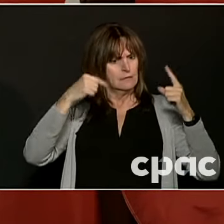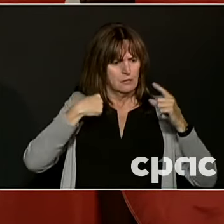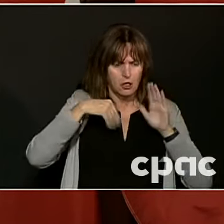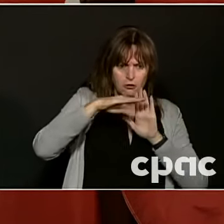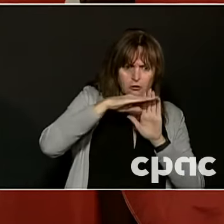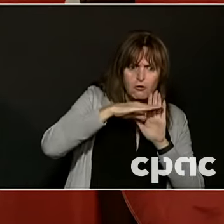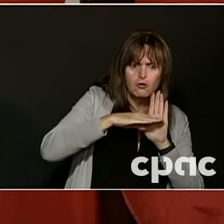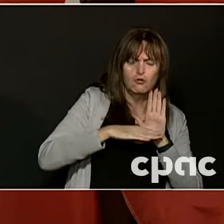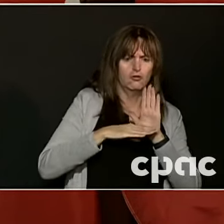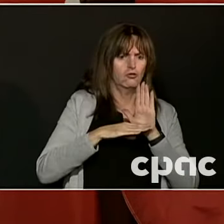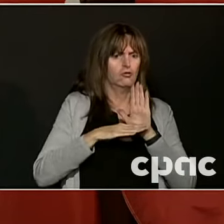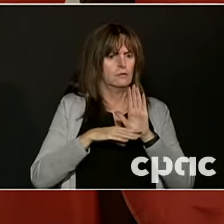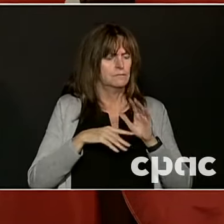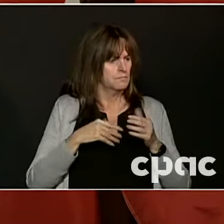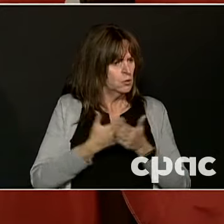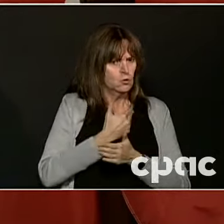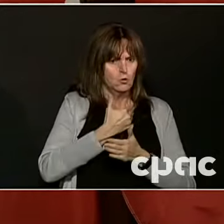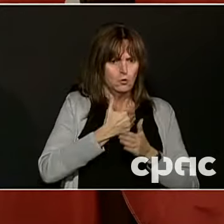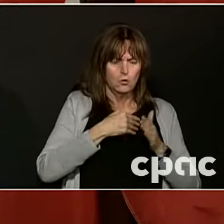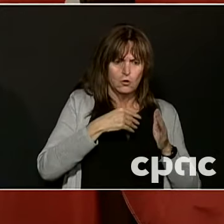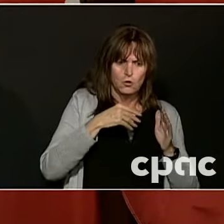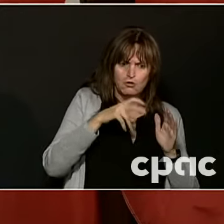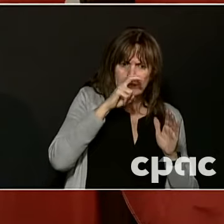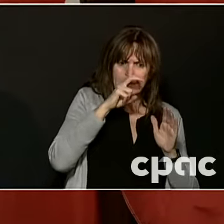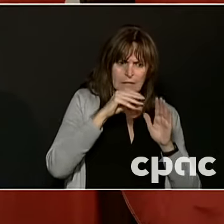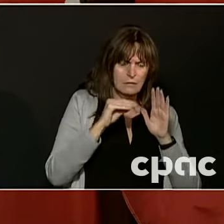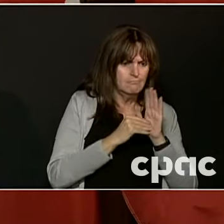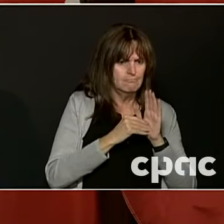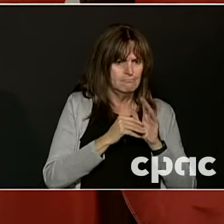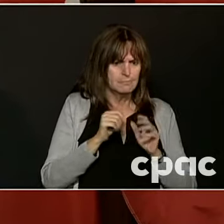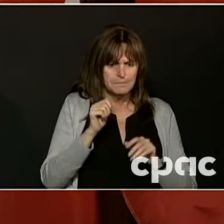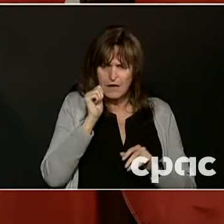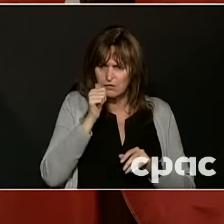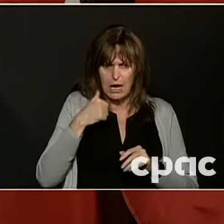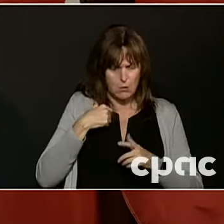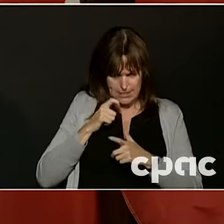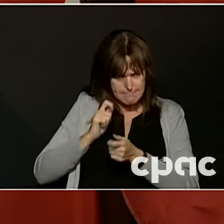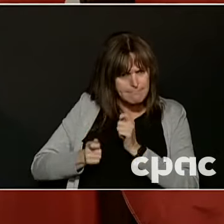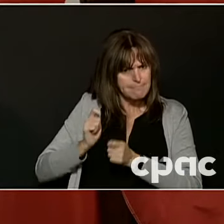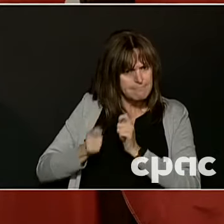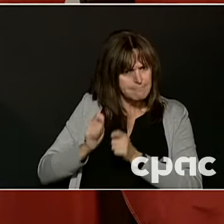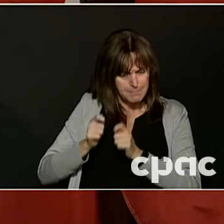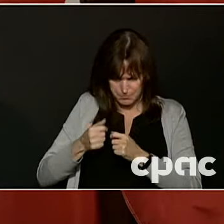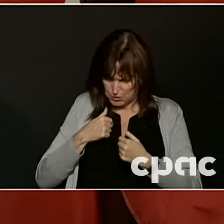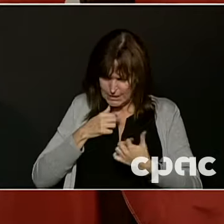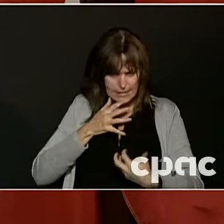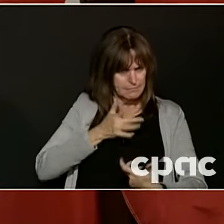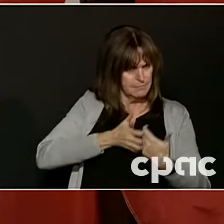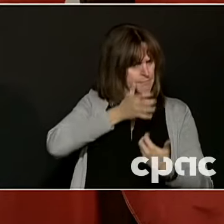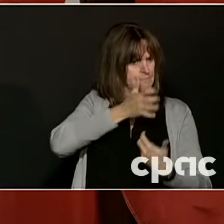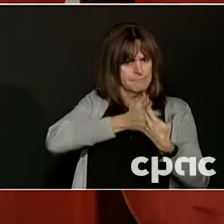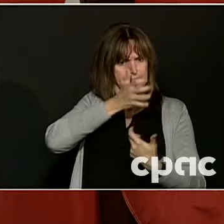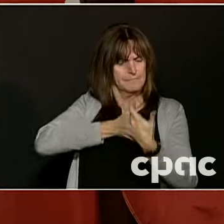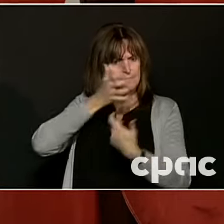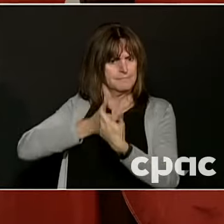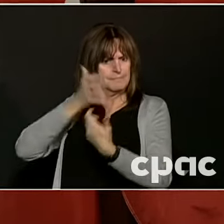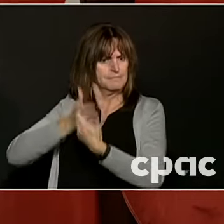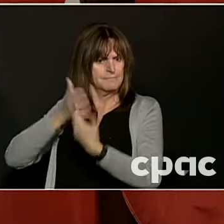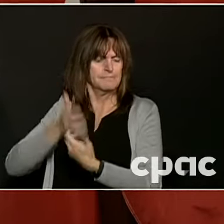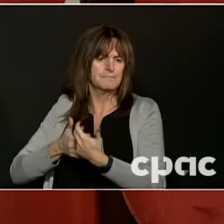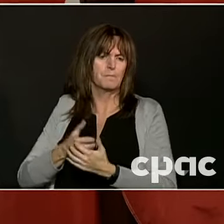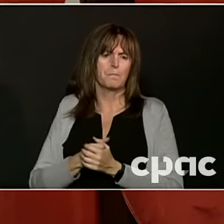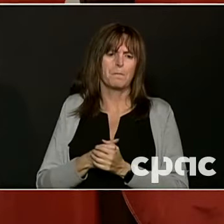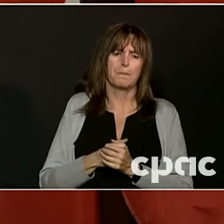to. It's changing, it's moving, and we have to be nimble and adjusting to that. So input is always going to be taken in. We're always going to look